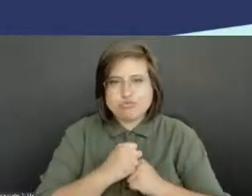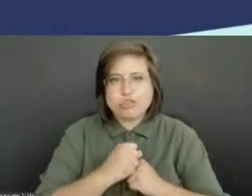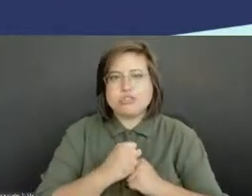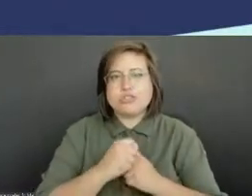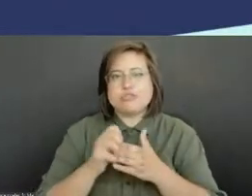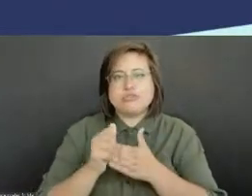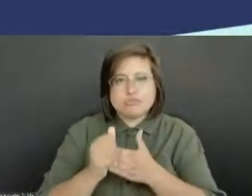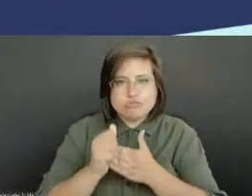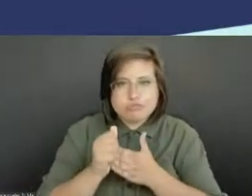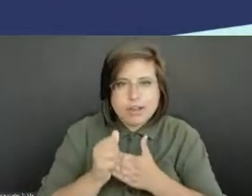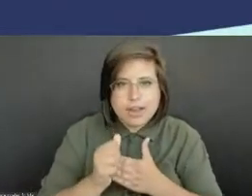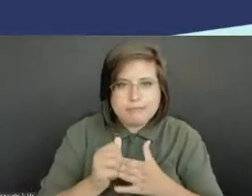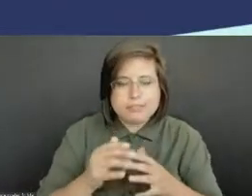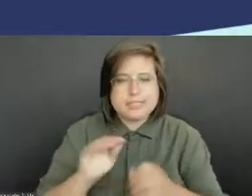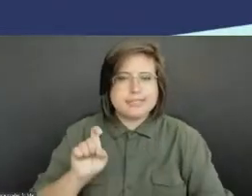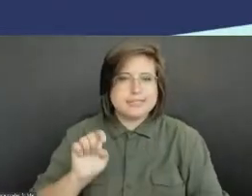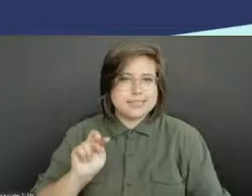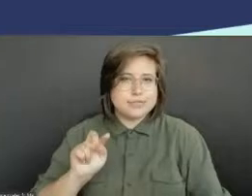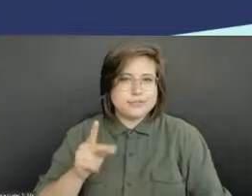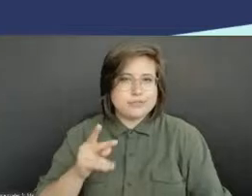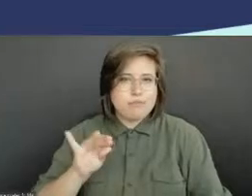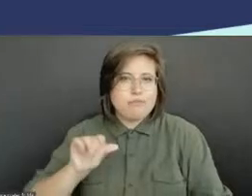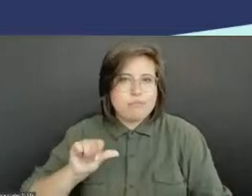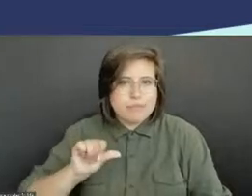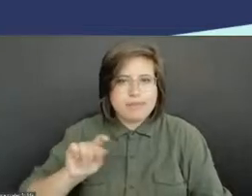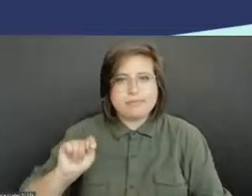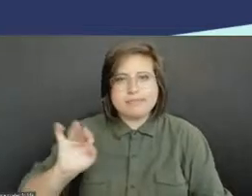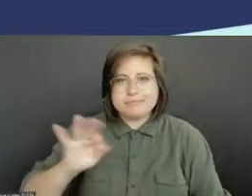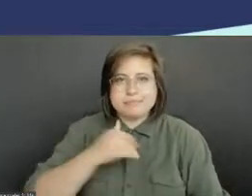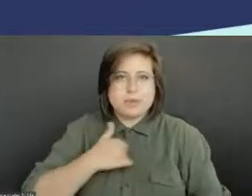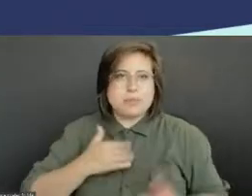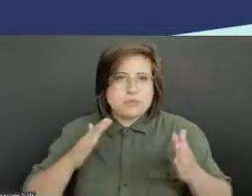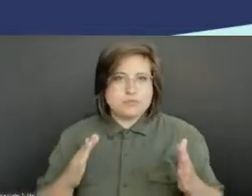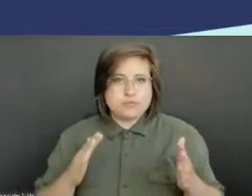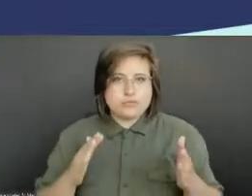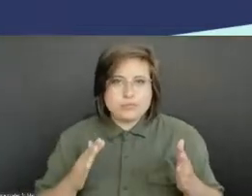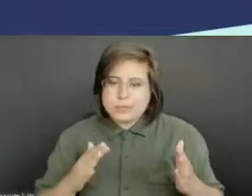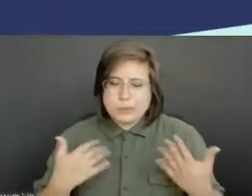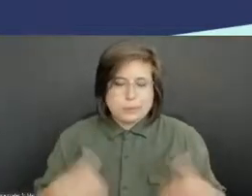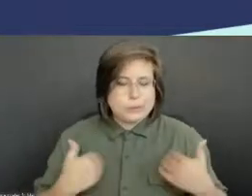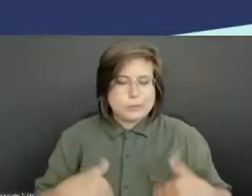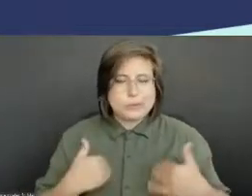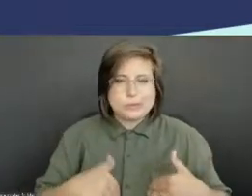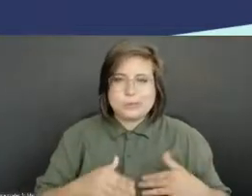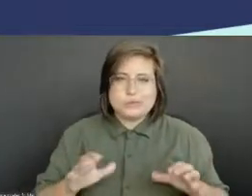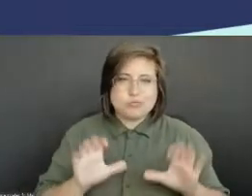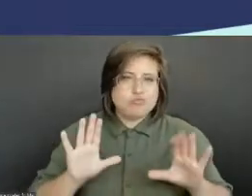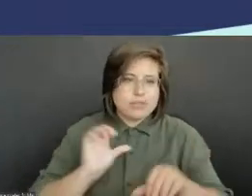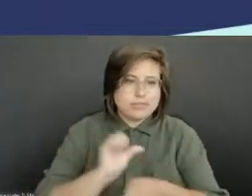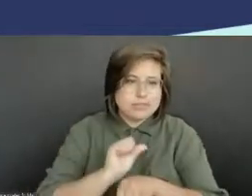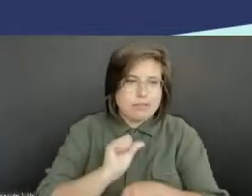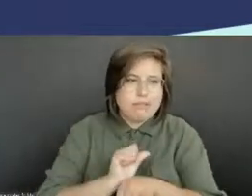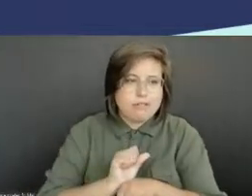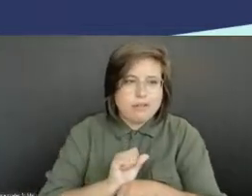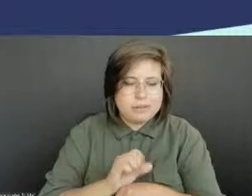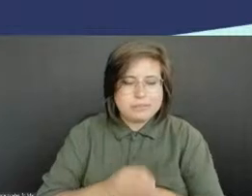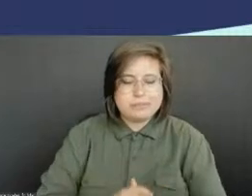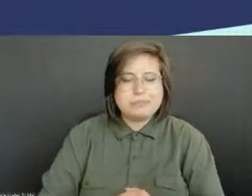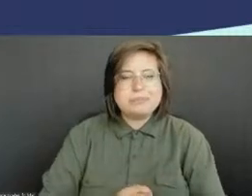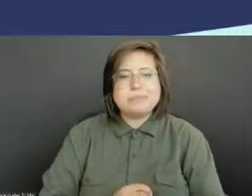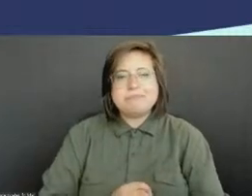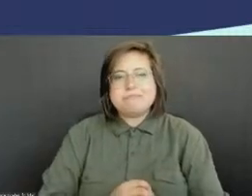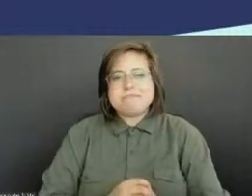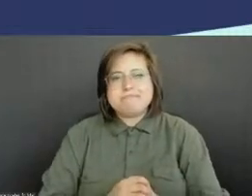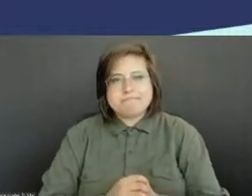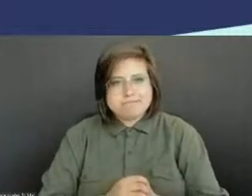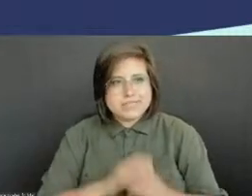and xenophobia task force members. You did exceptional job in addressing